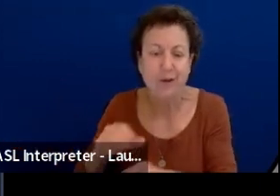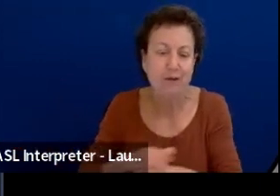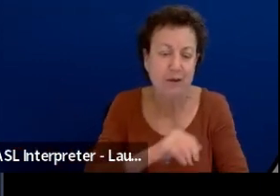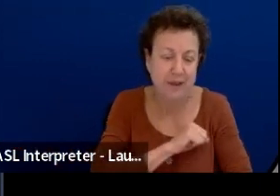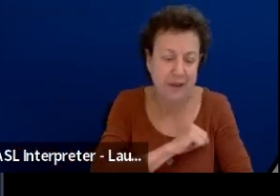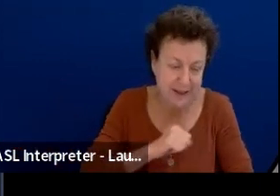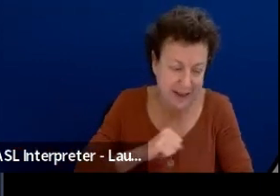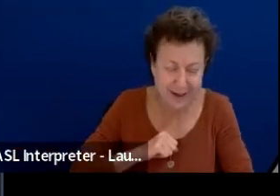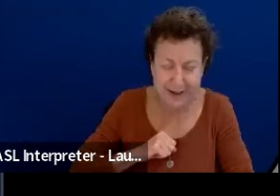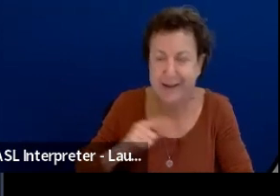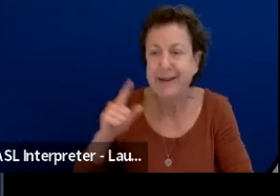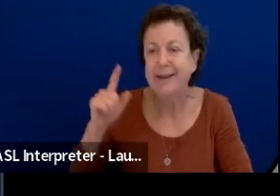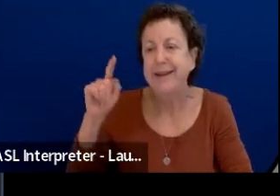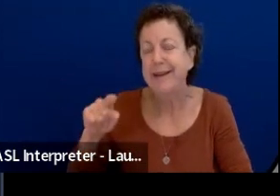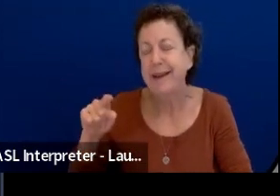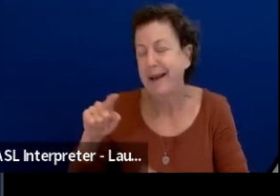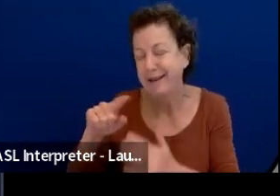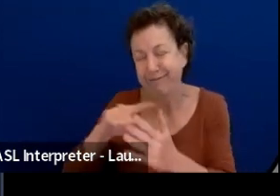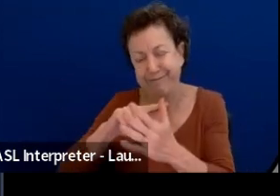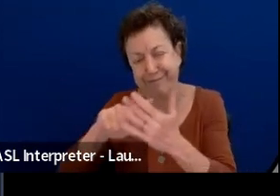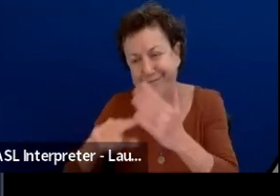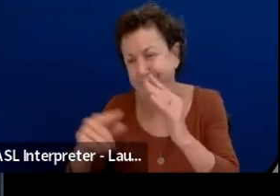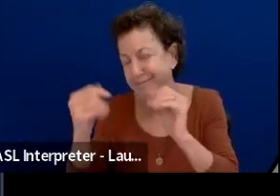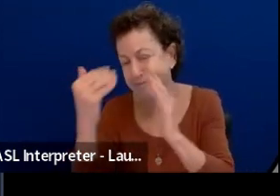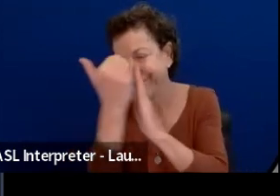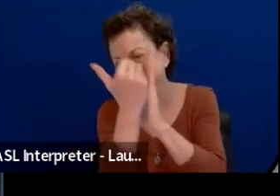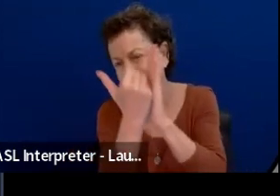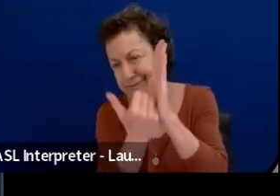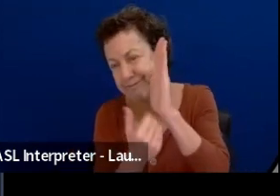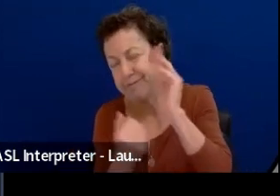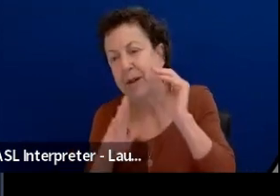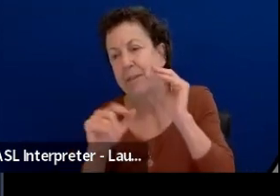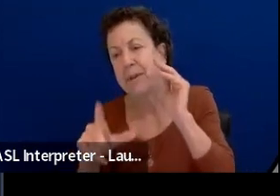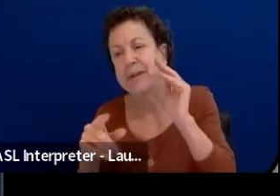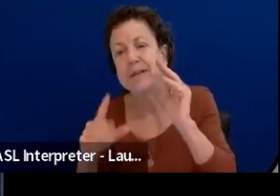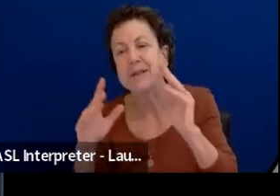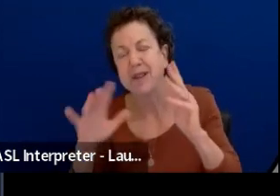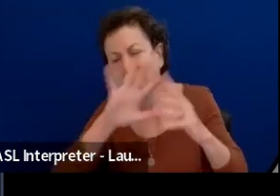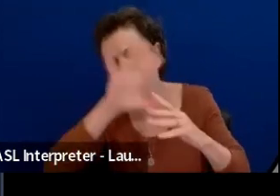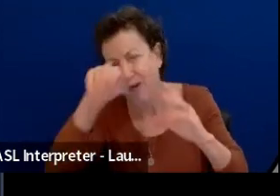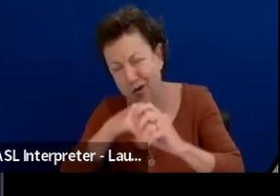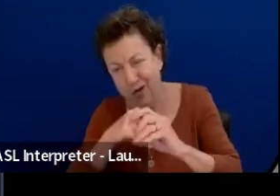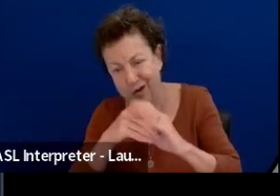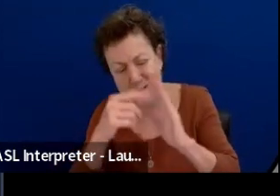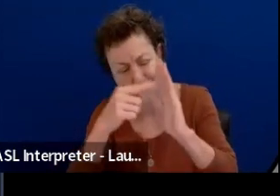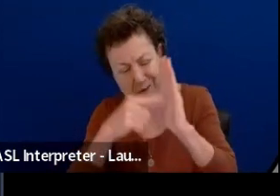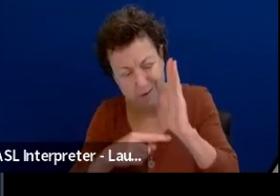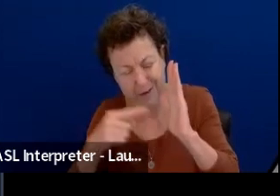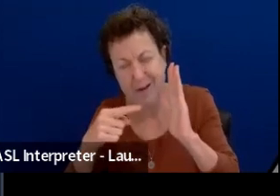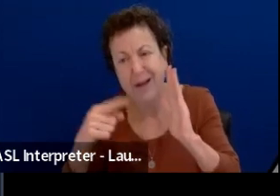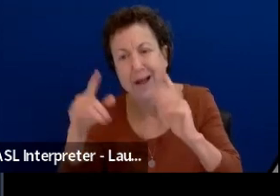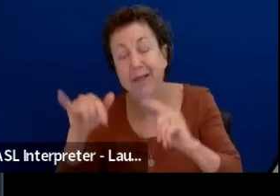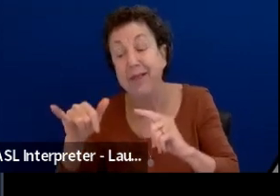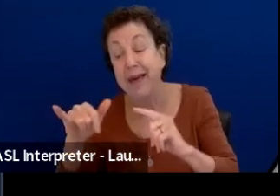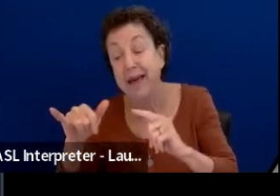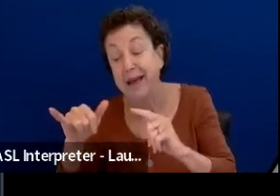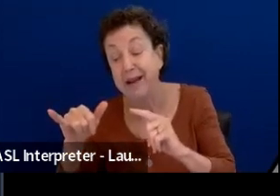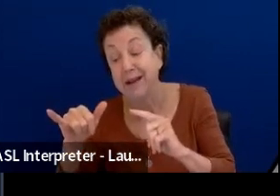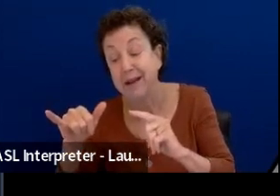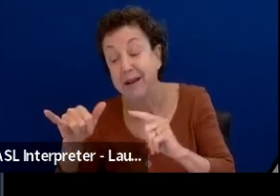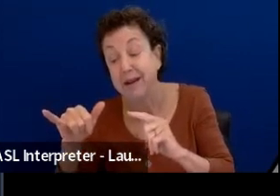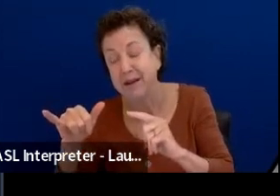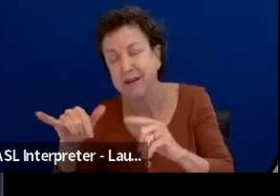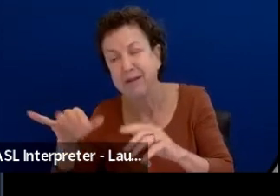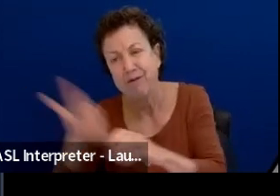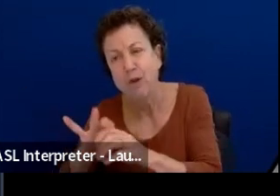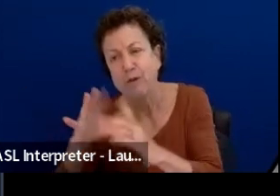together to do their votes, they will take up everything on the consent calendar at the